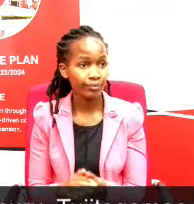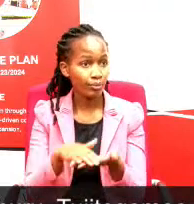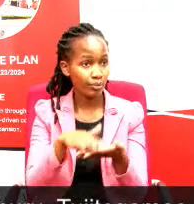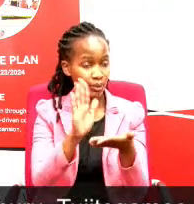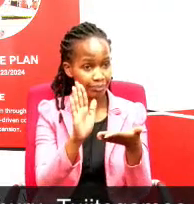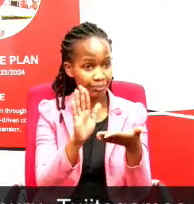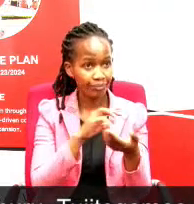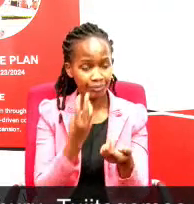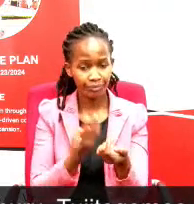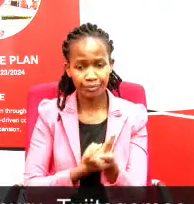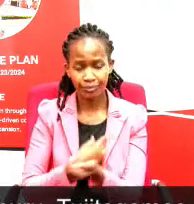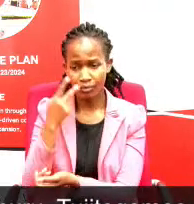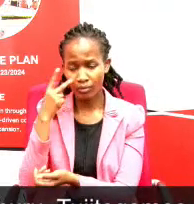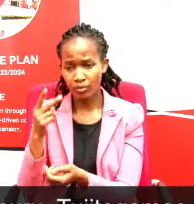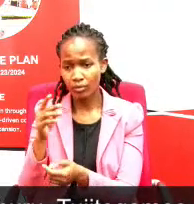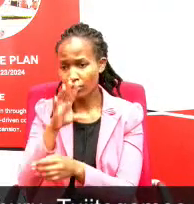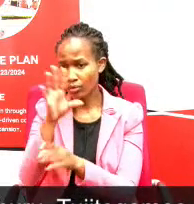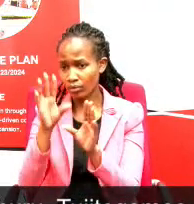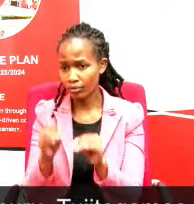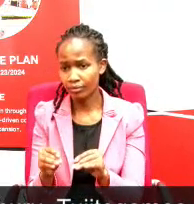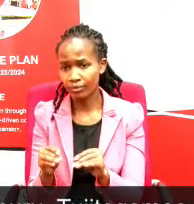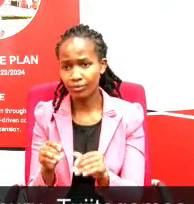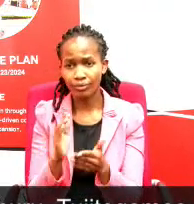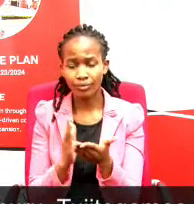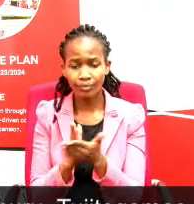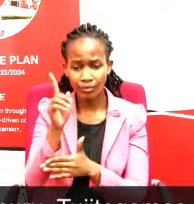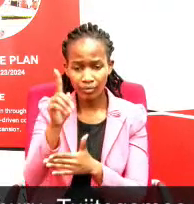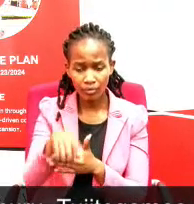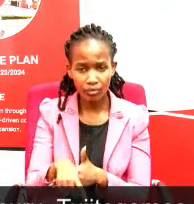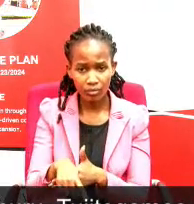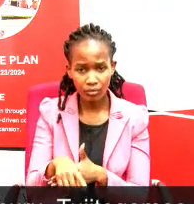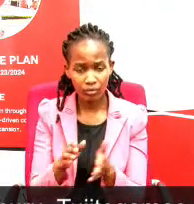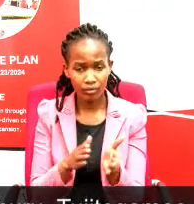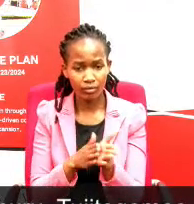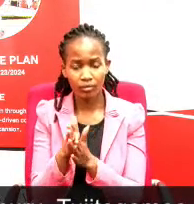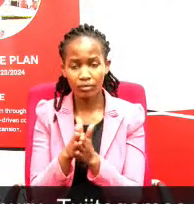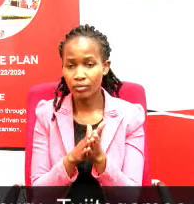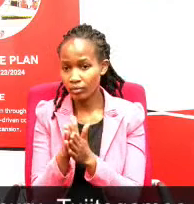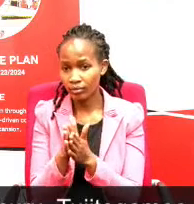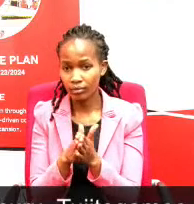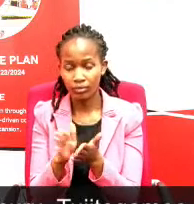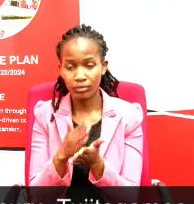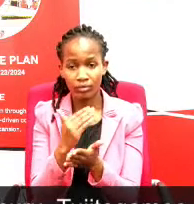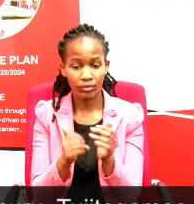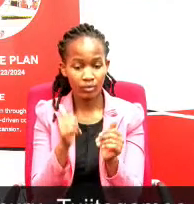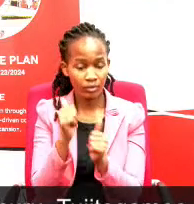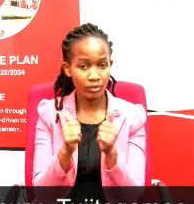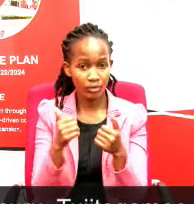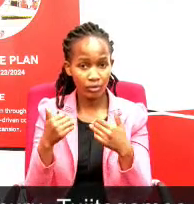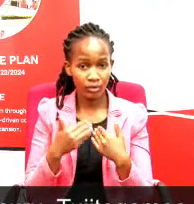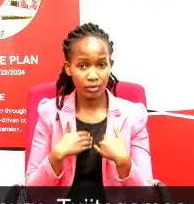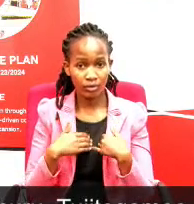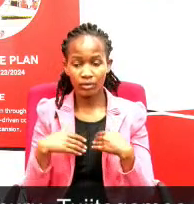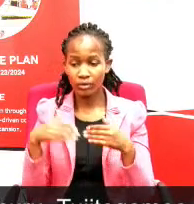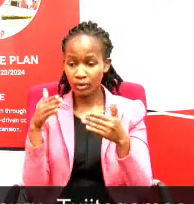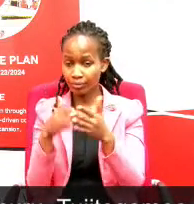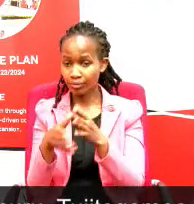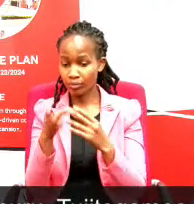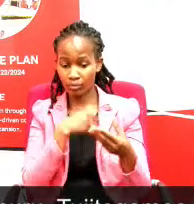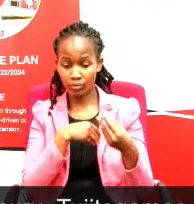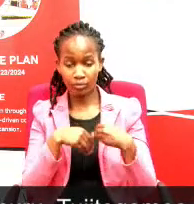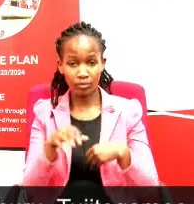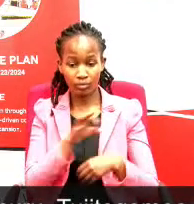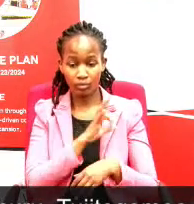Further, we shall seal revenue leakages through a multifaceted program that will entail curbing corruption among our